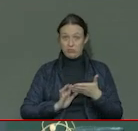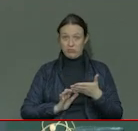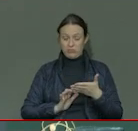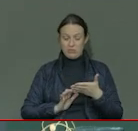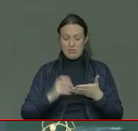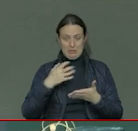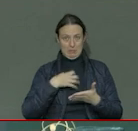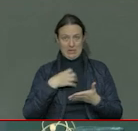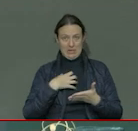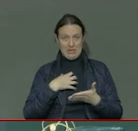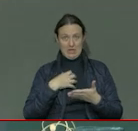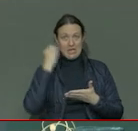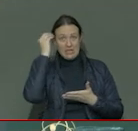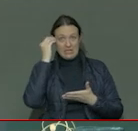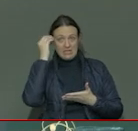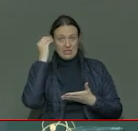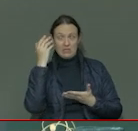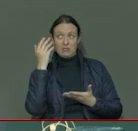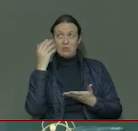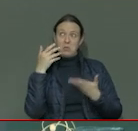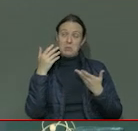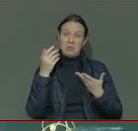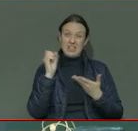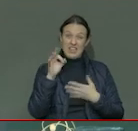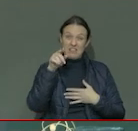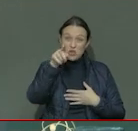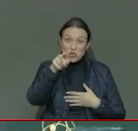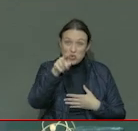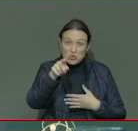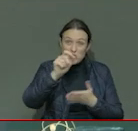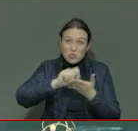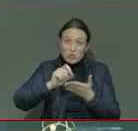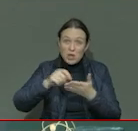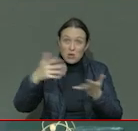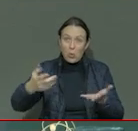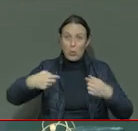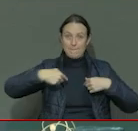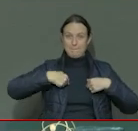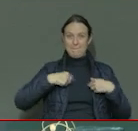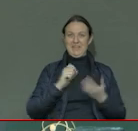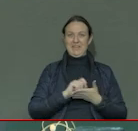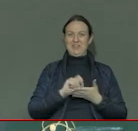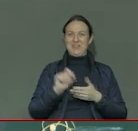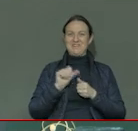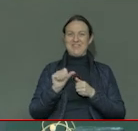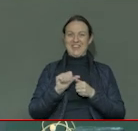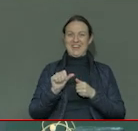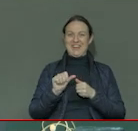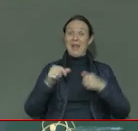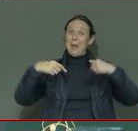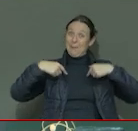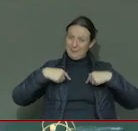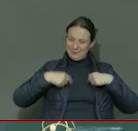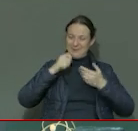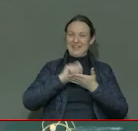meaningful as if I told my life story? No, it wouldn't. But if you hear the story directly from me,